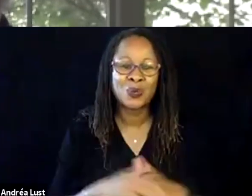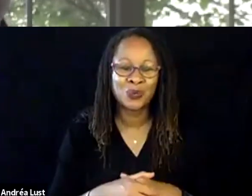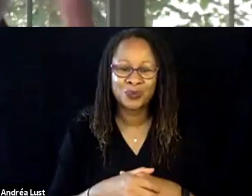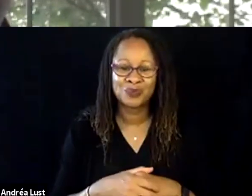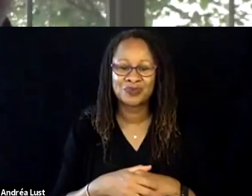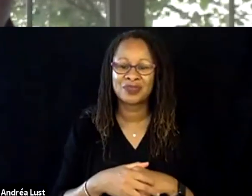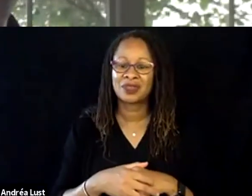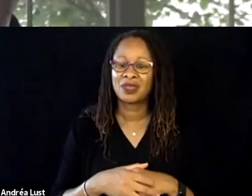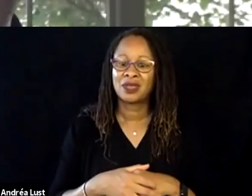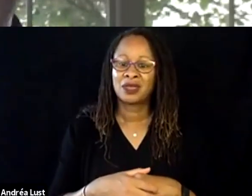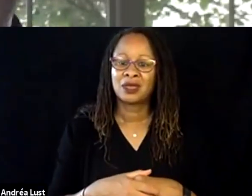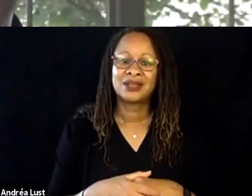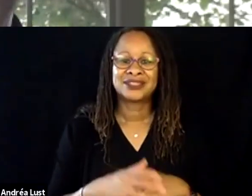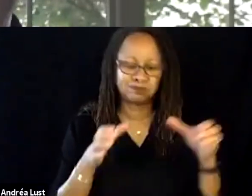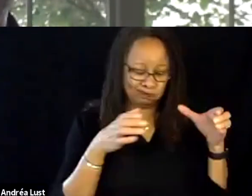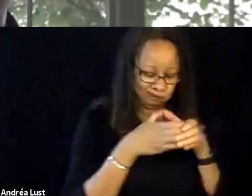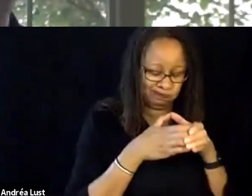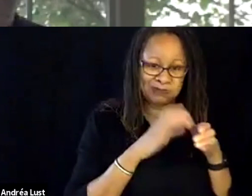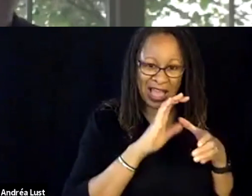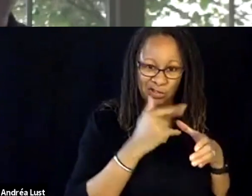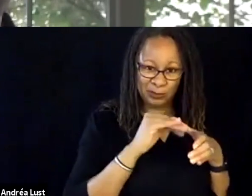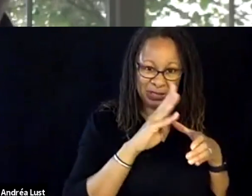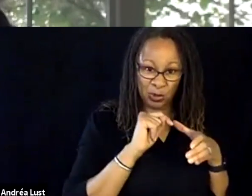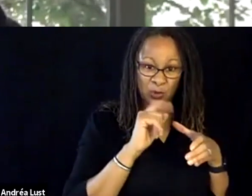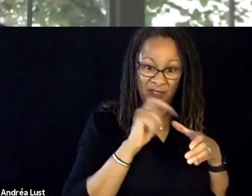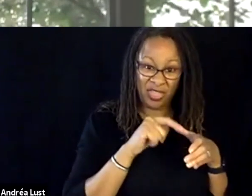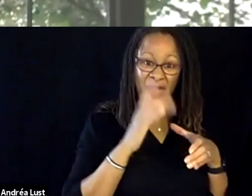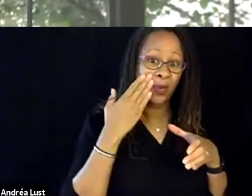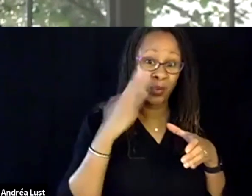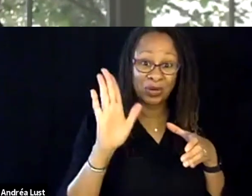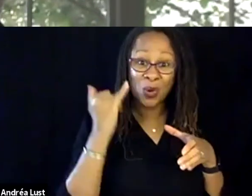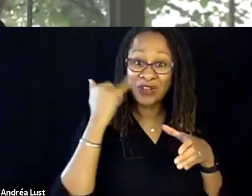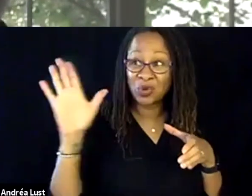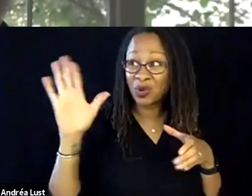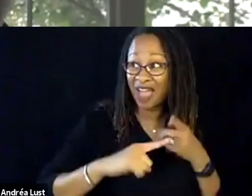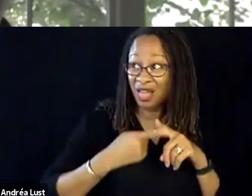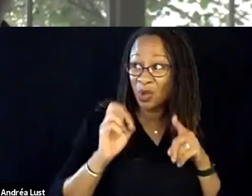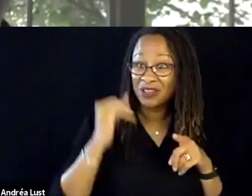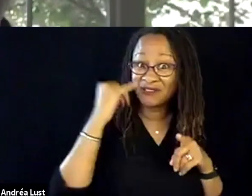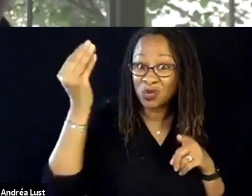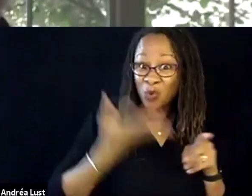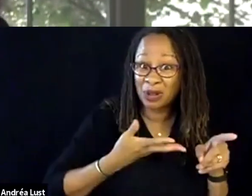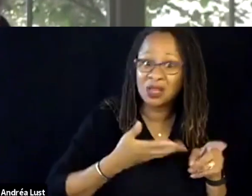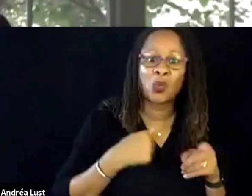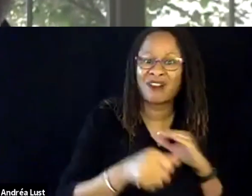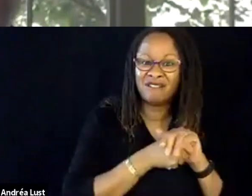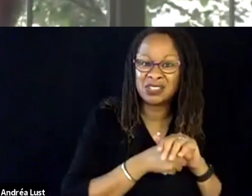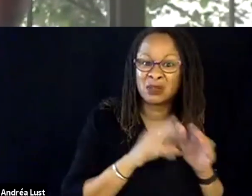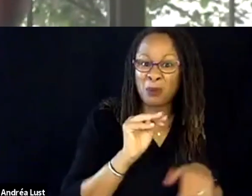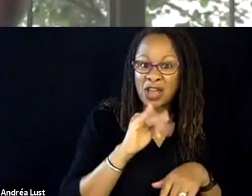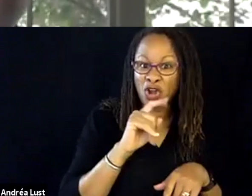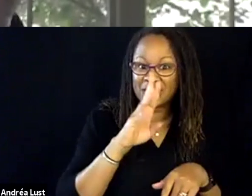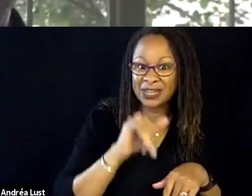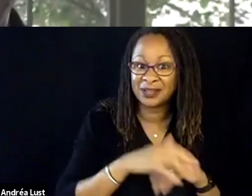just keeping it in the LGBT spectrum for just a second, we don't know that you're an ally unless you tell us. And we are the invisible minority. So you don't know